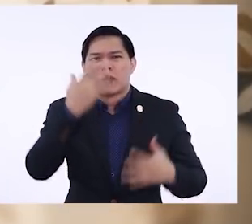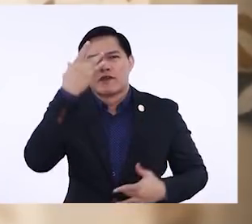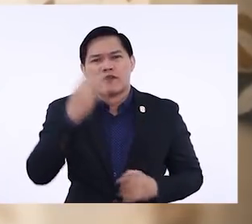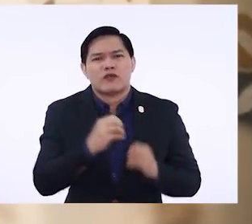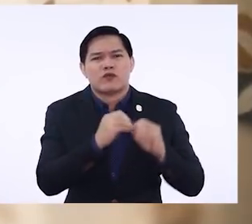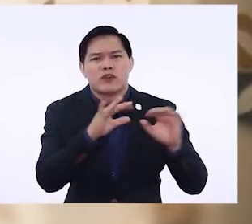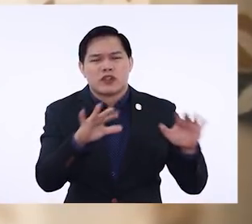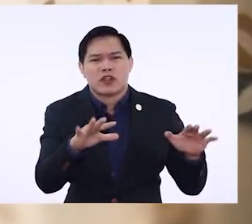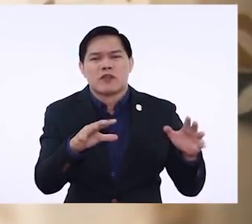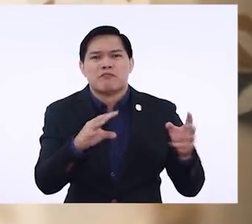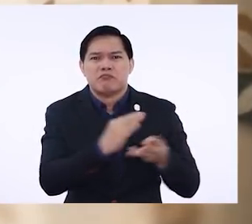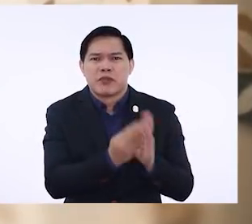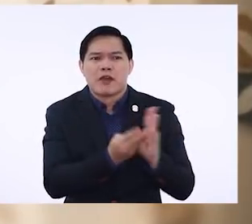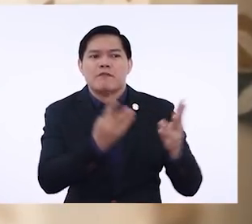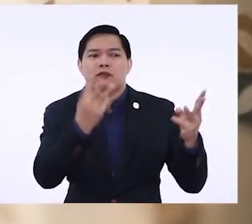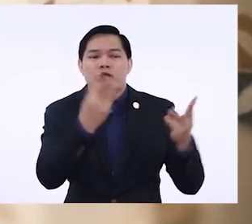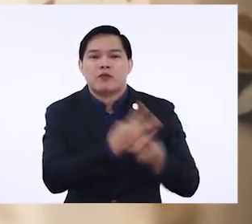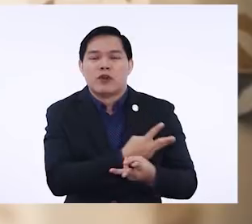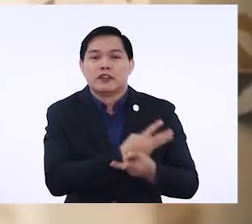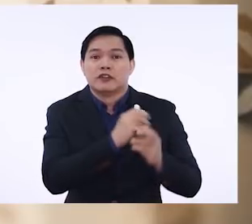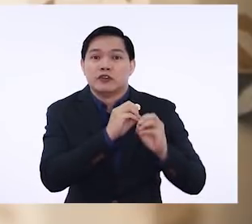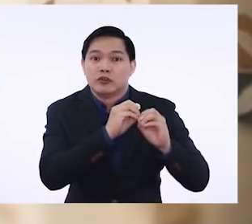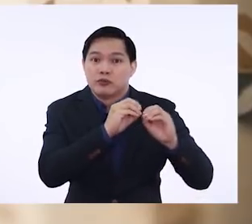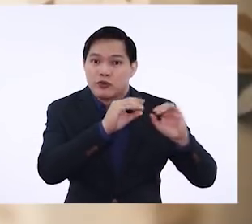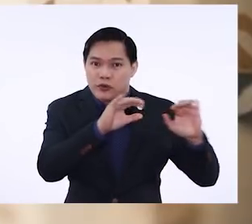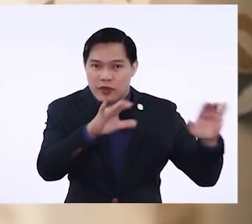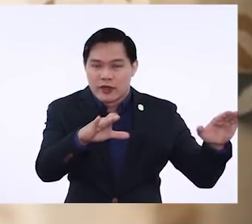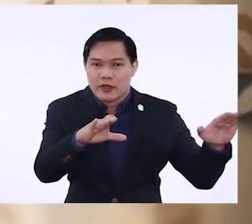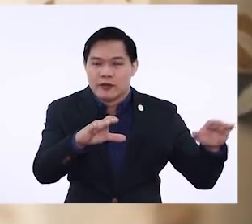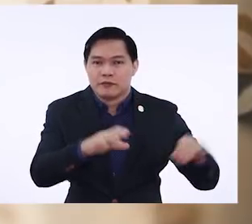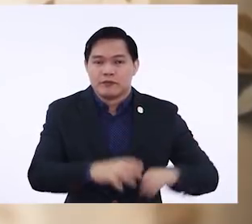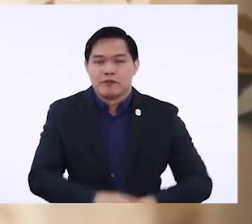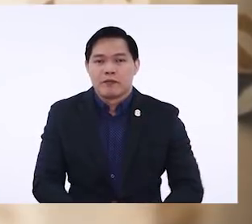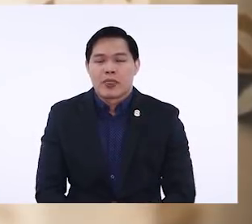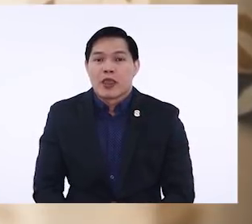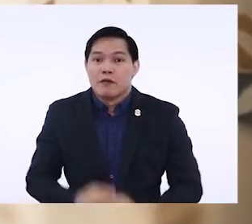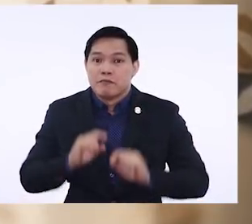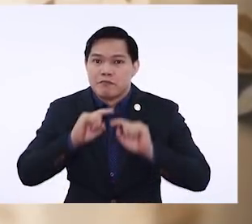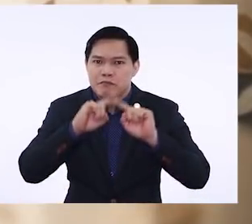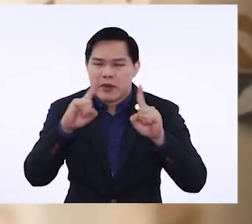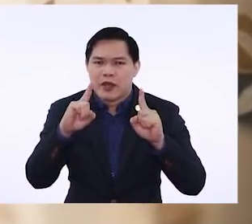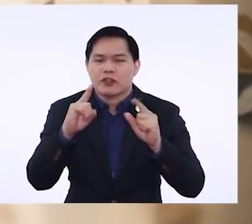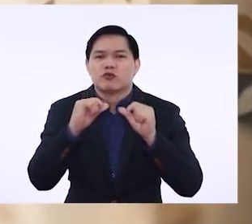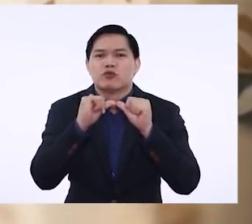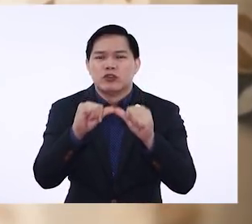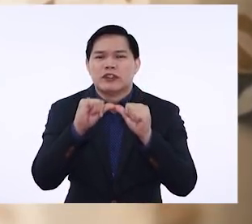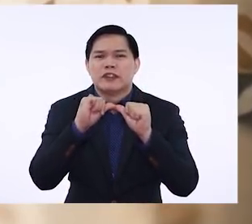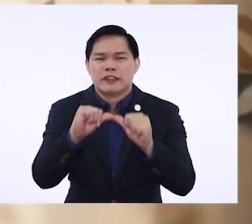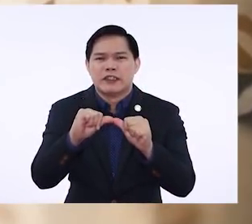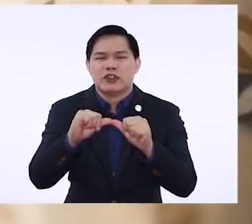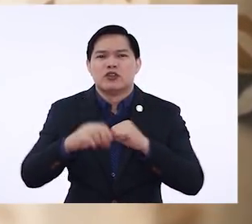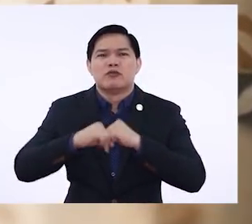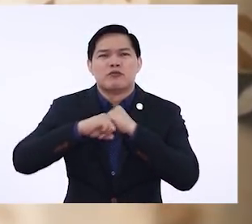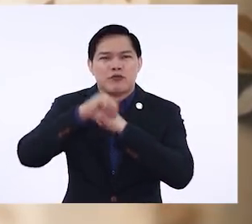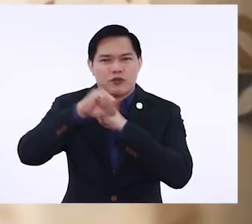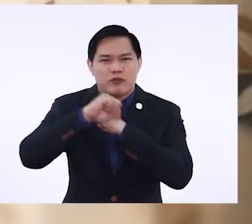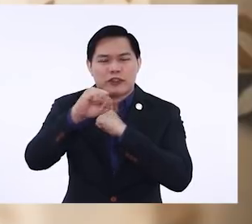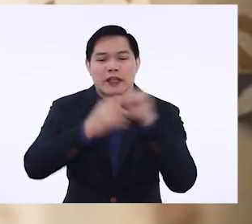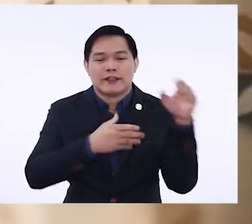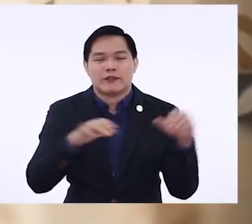in questo mondo che si sta ancora aggravando, si sta diffondendo, continua a promuovere questo tipo di